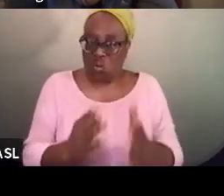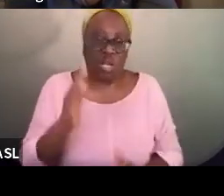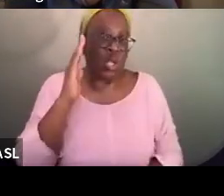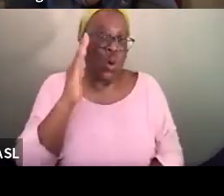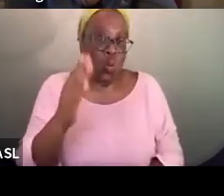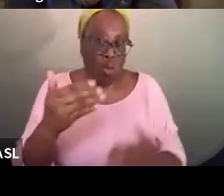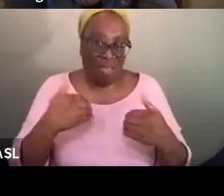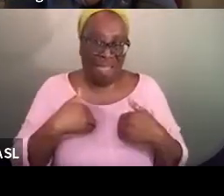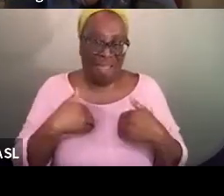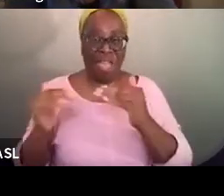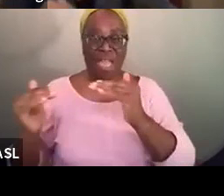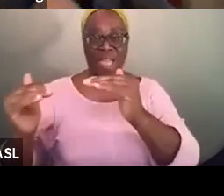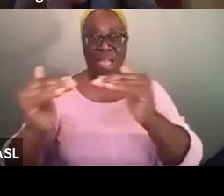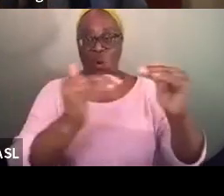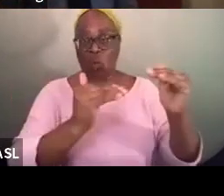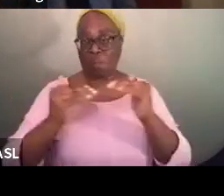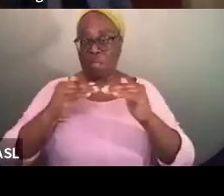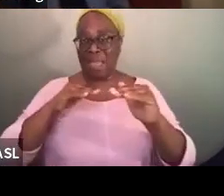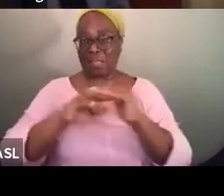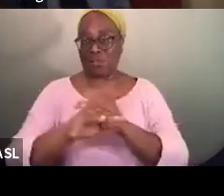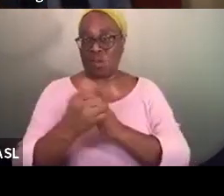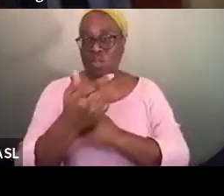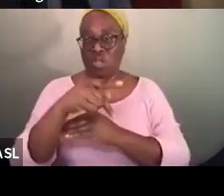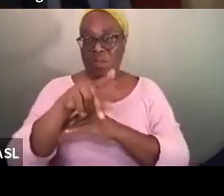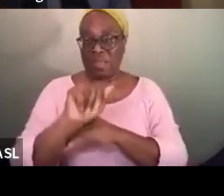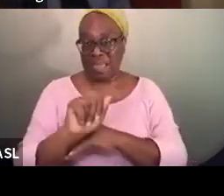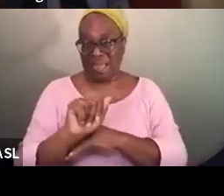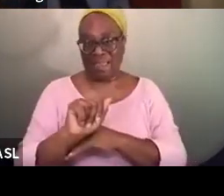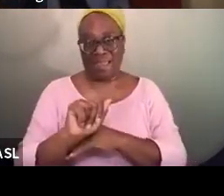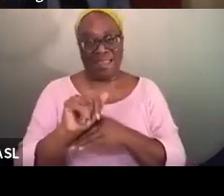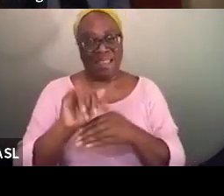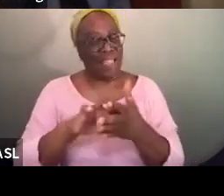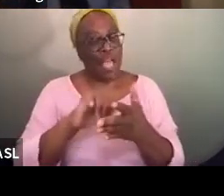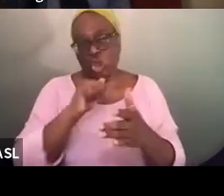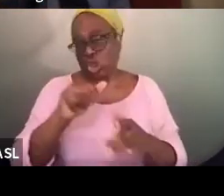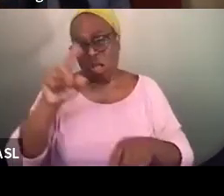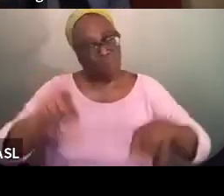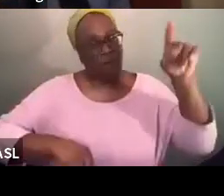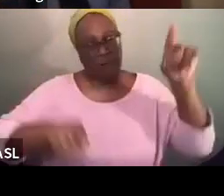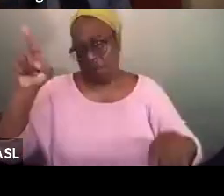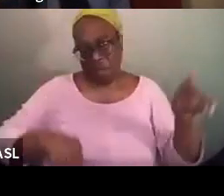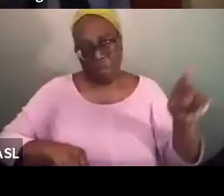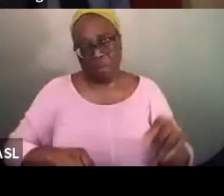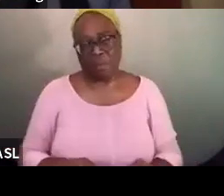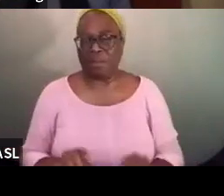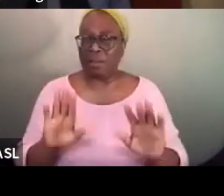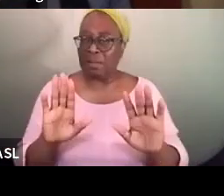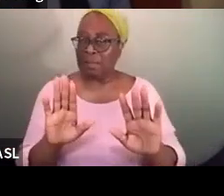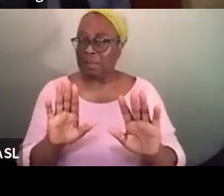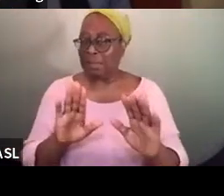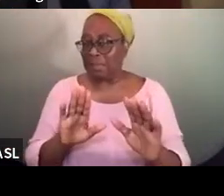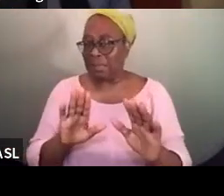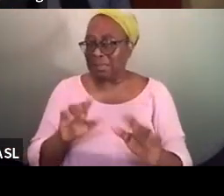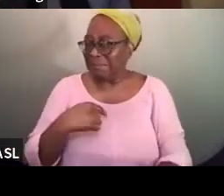the GPA. There shouldn't be a discrepancy on how they have access into that. Well, now I'm confused. Does that mean